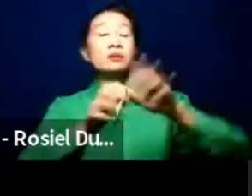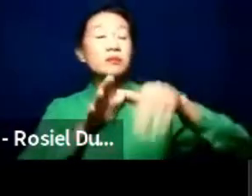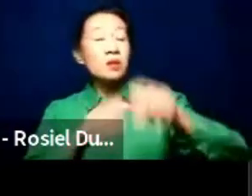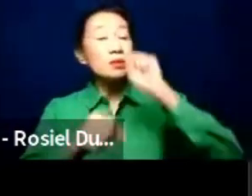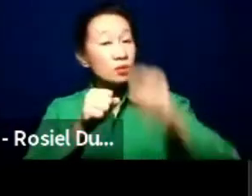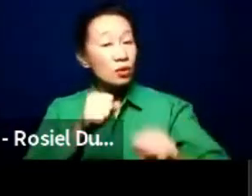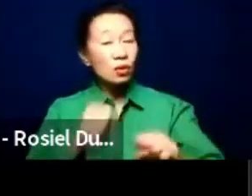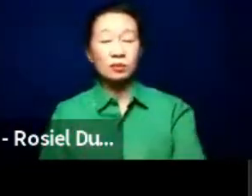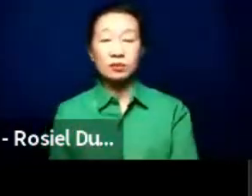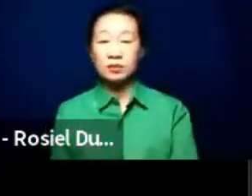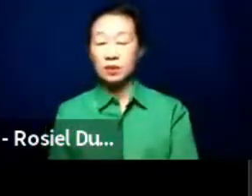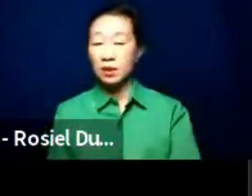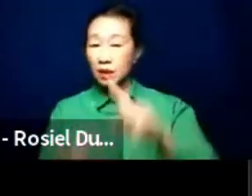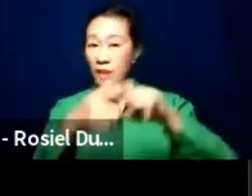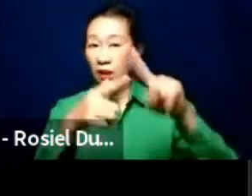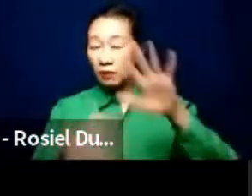so and then